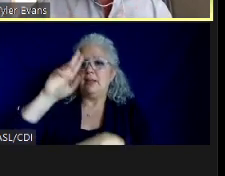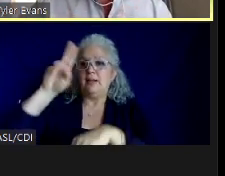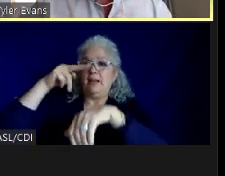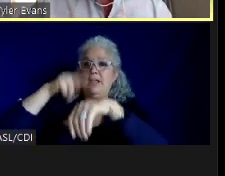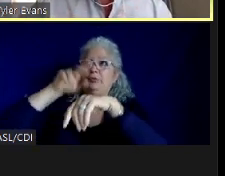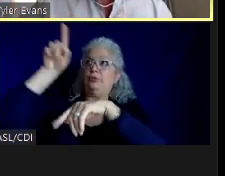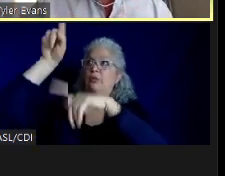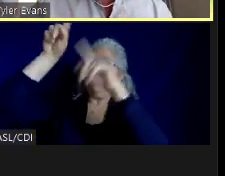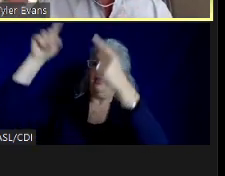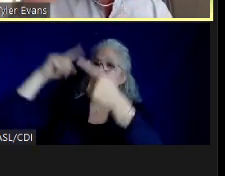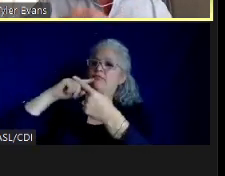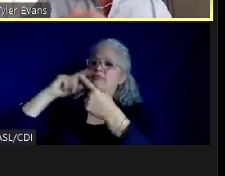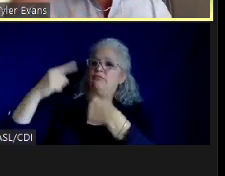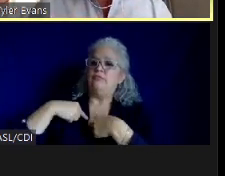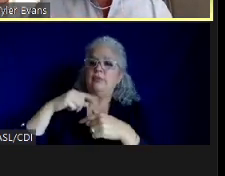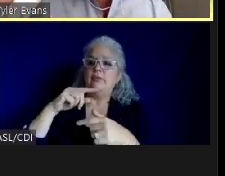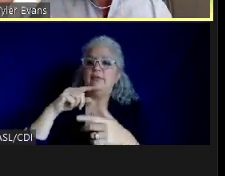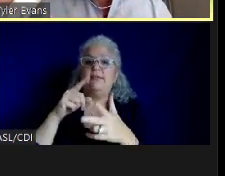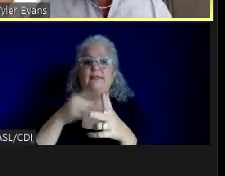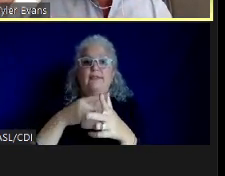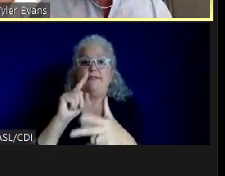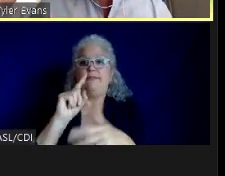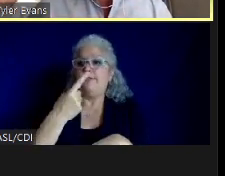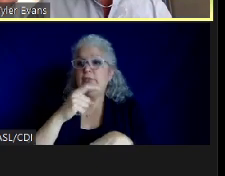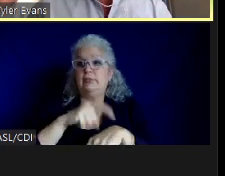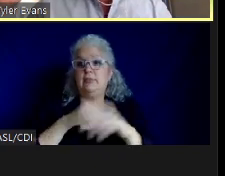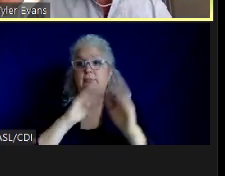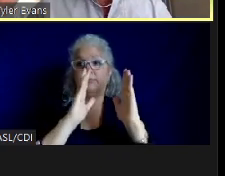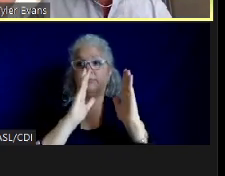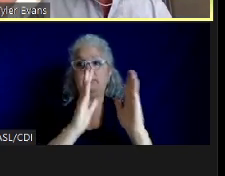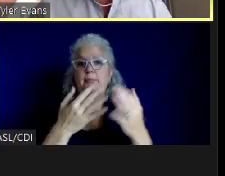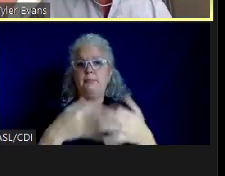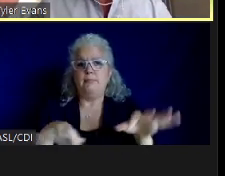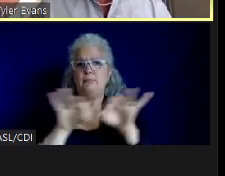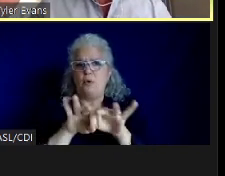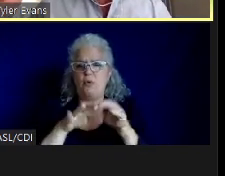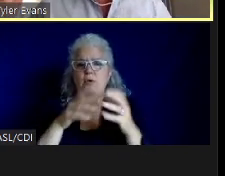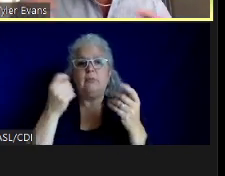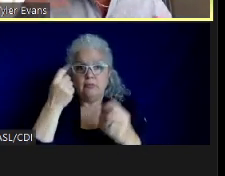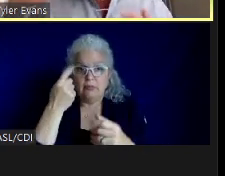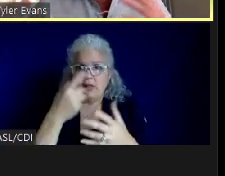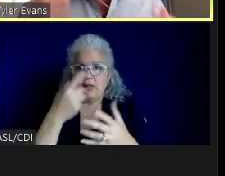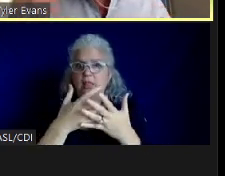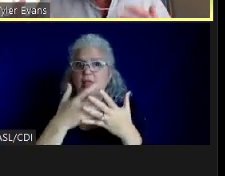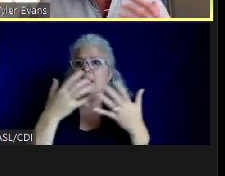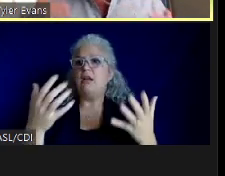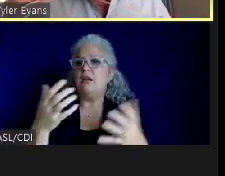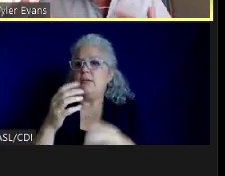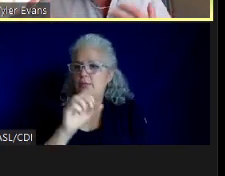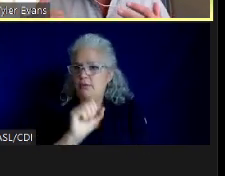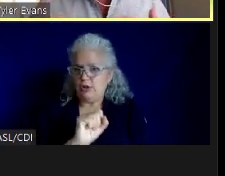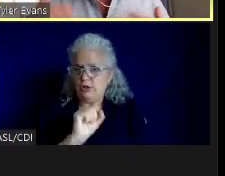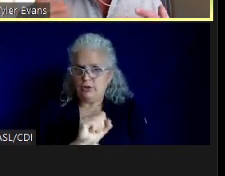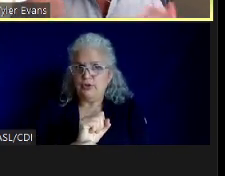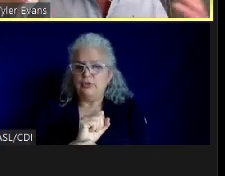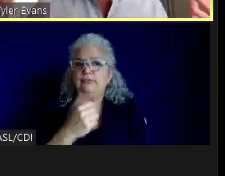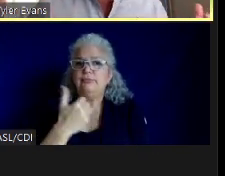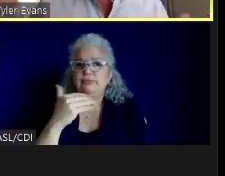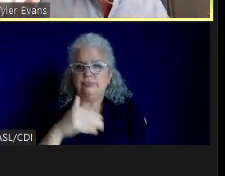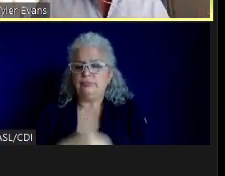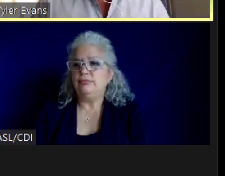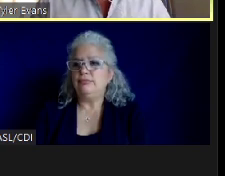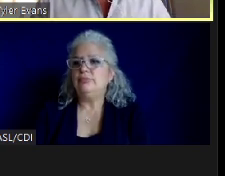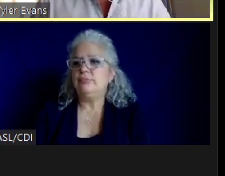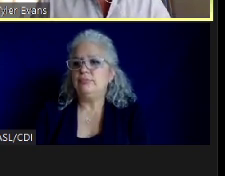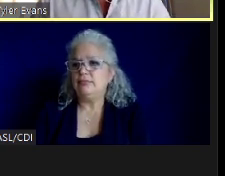adoption piece, and it's a really big lift, right? And it's, there's so many moving parts to it, and a lot of the growing pains on a local, state,